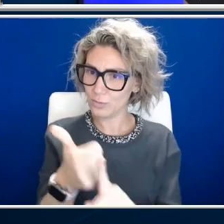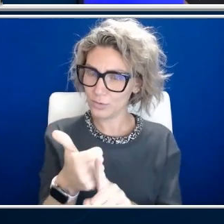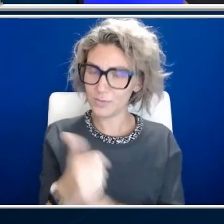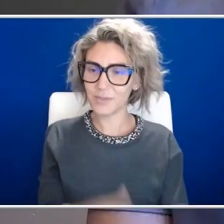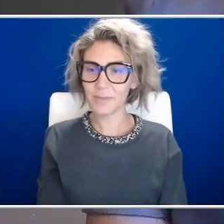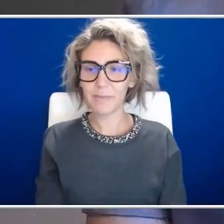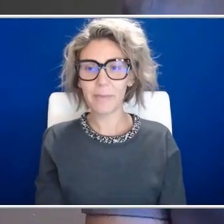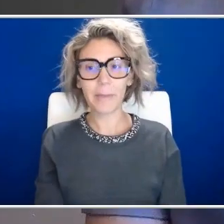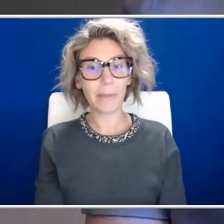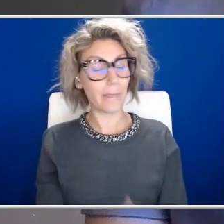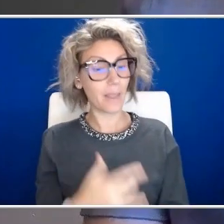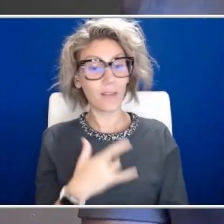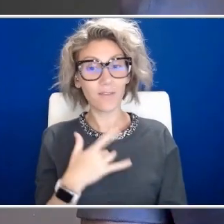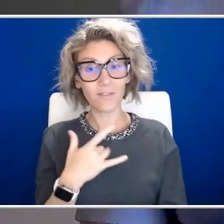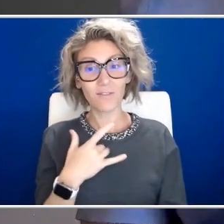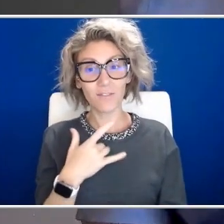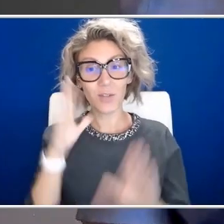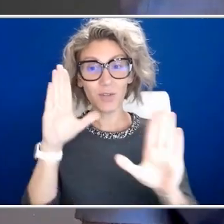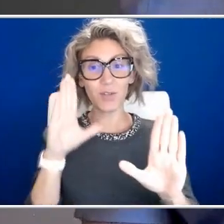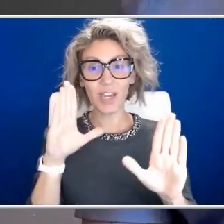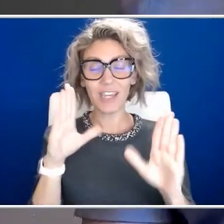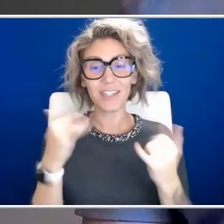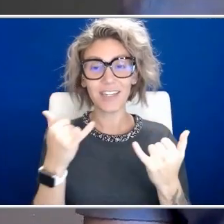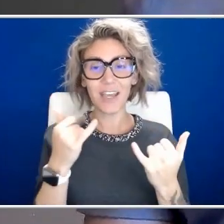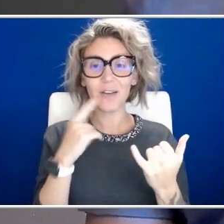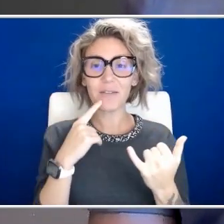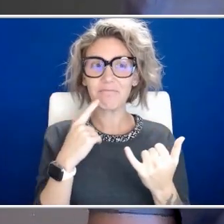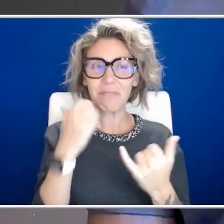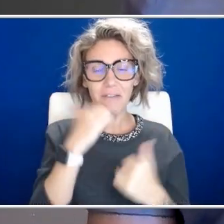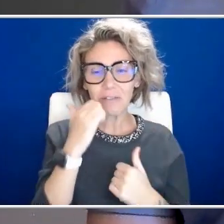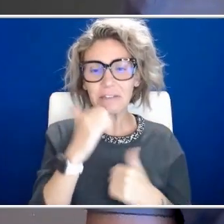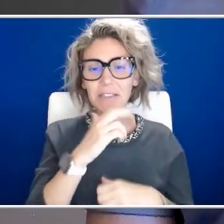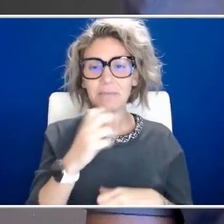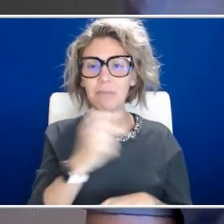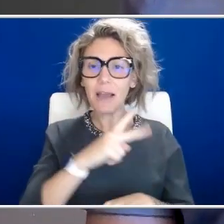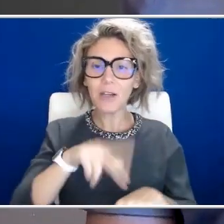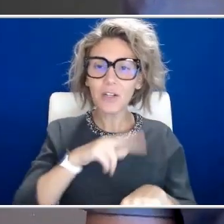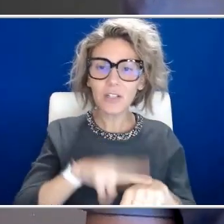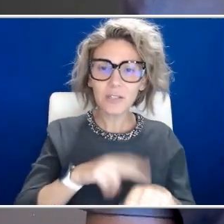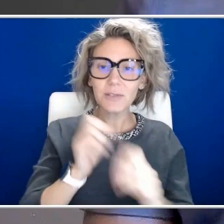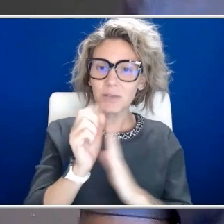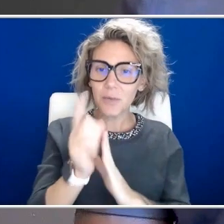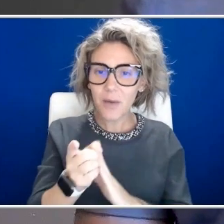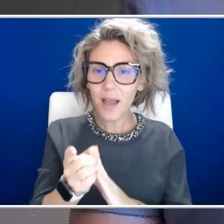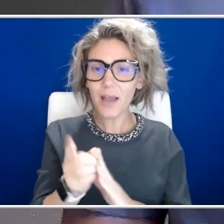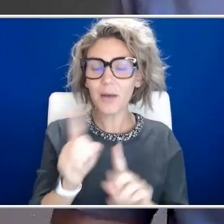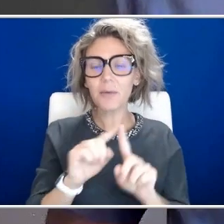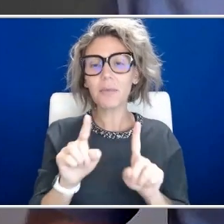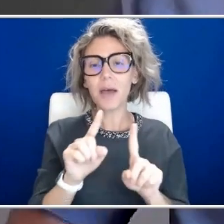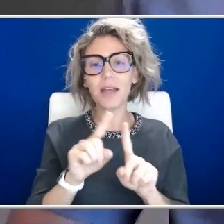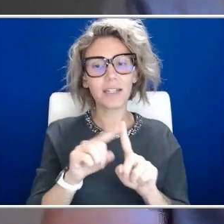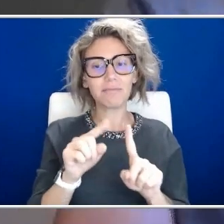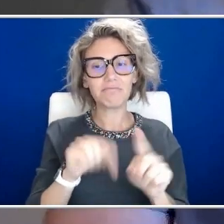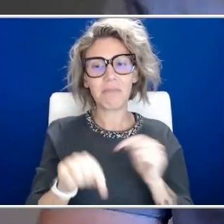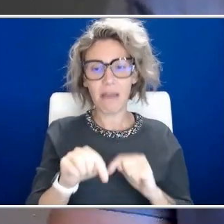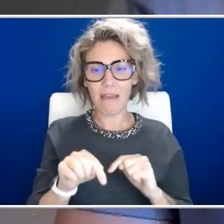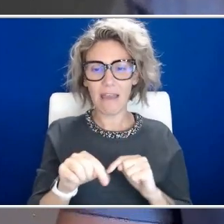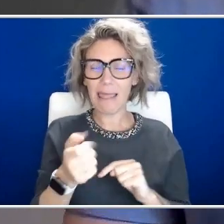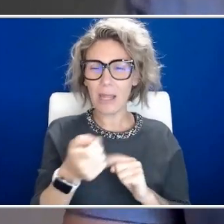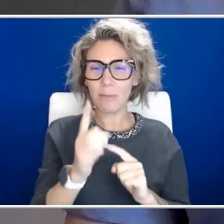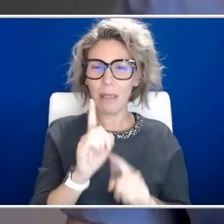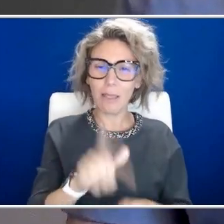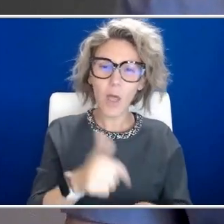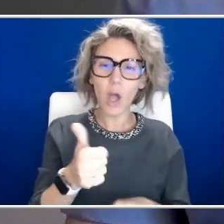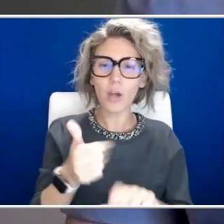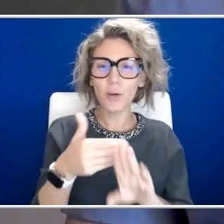I feel great now. My day-to-day is back to normal. It took a while to get back to where I am now. It'll take a little bit longer before I can get